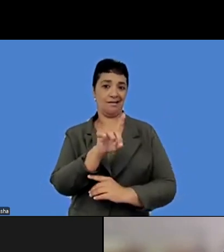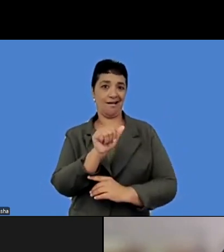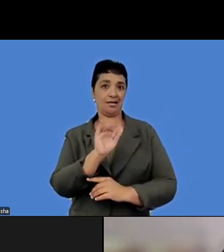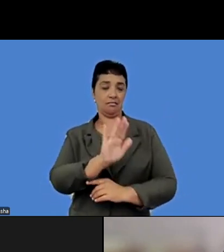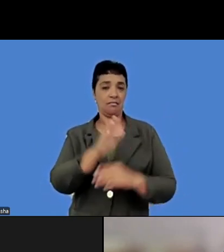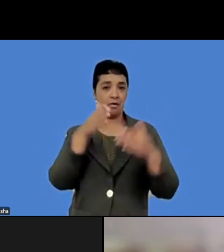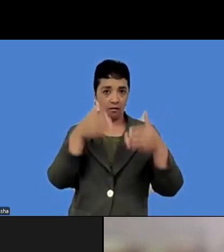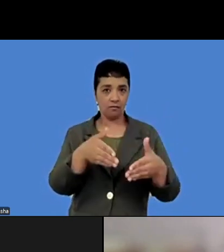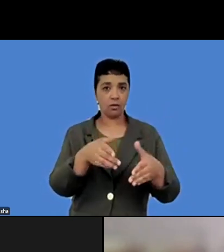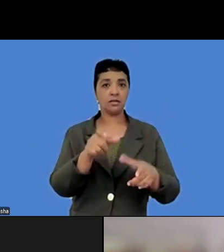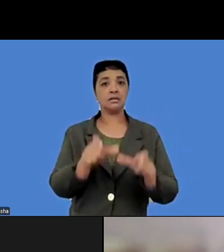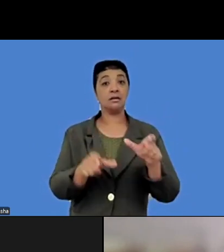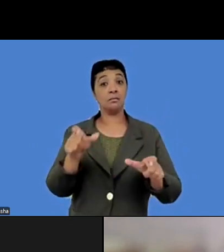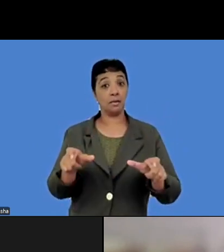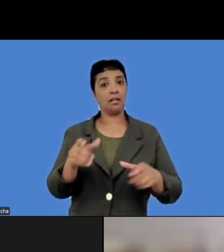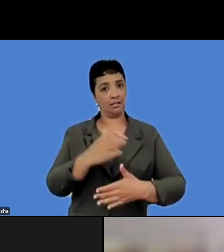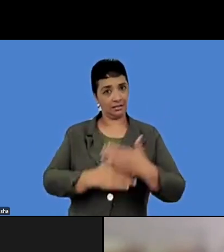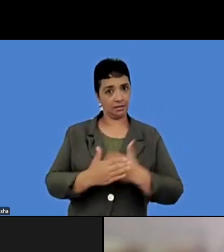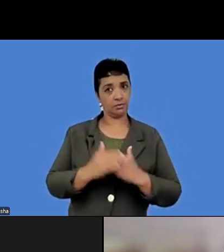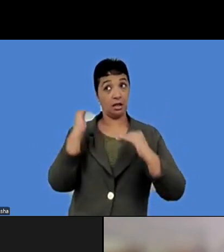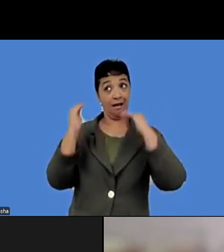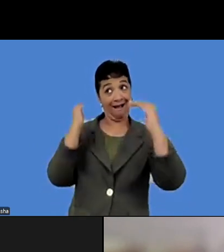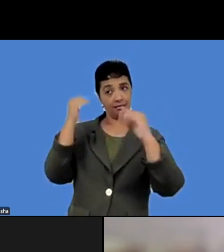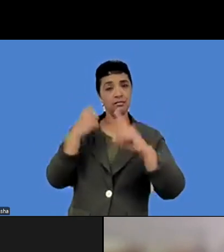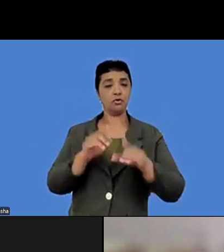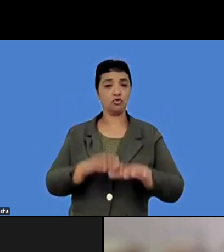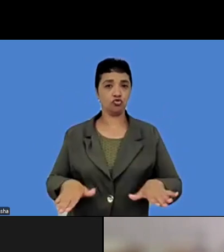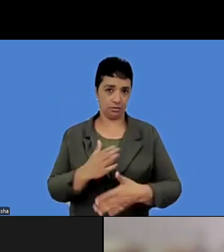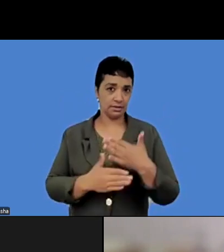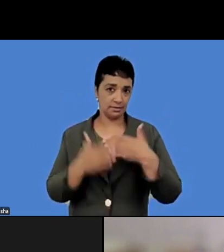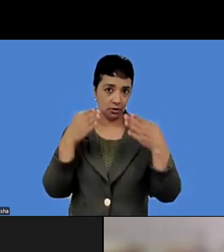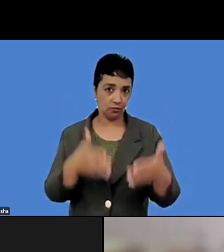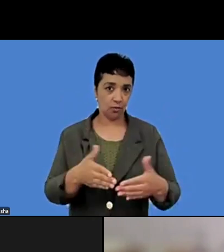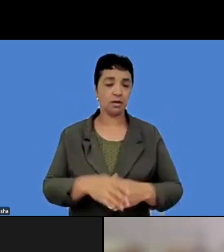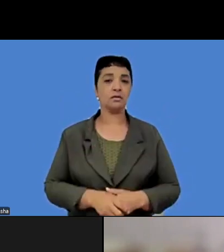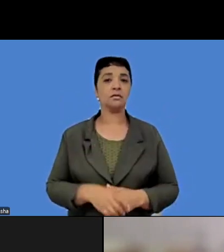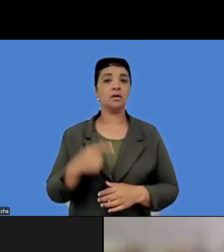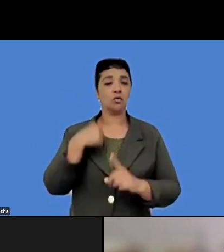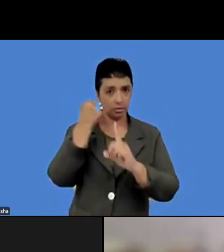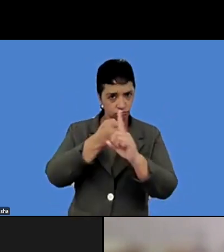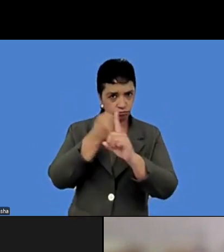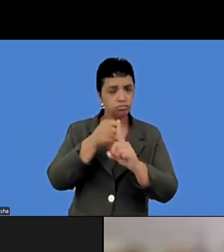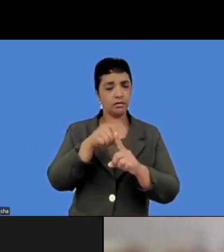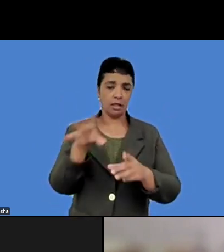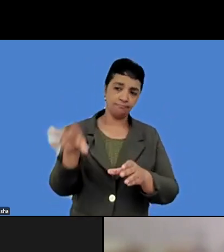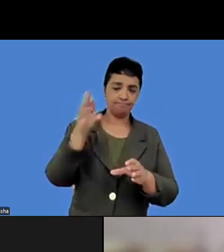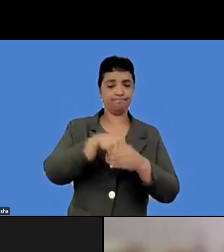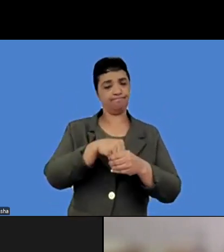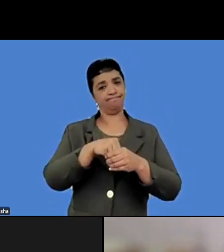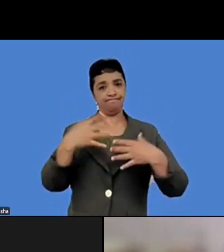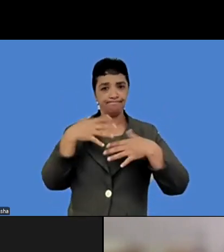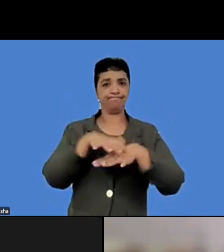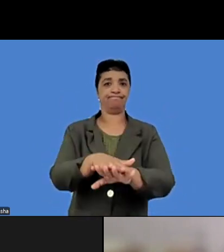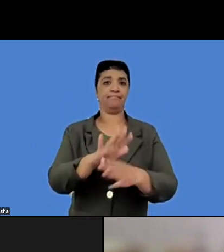with children and adults with disabilities, advocating for their full community inclusion. And we're